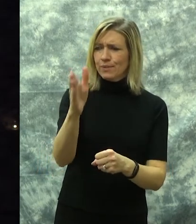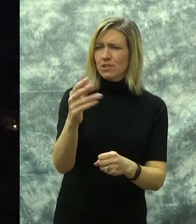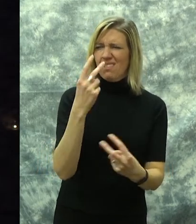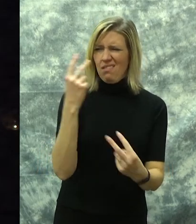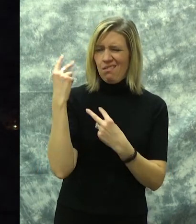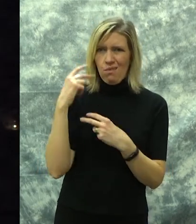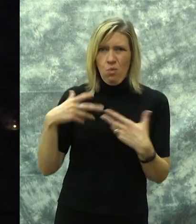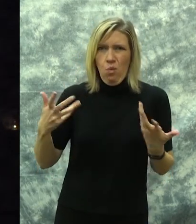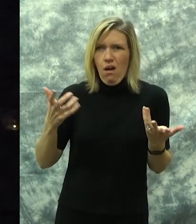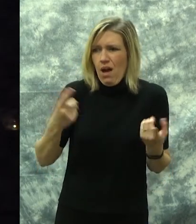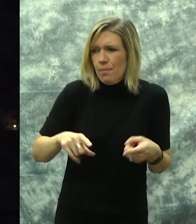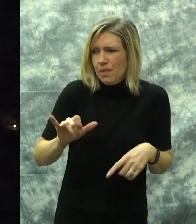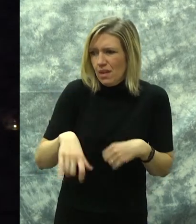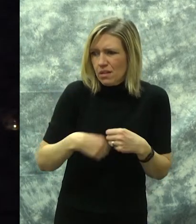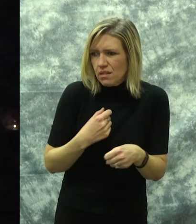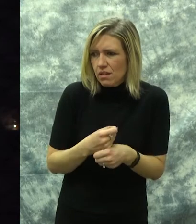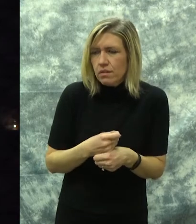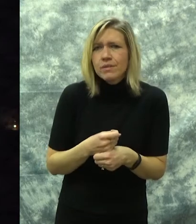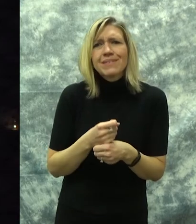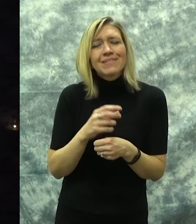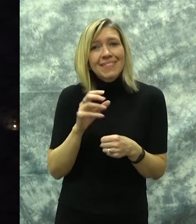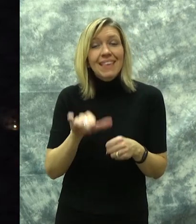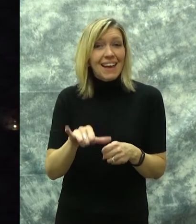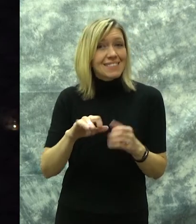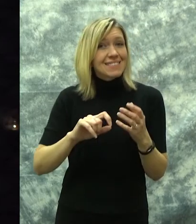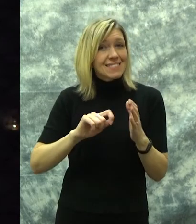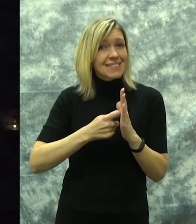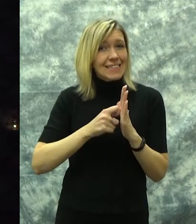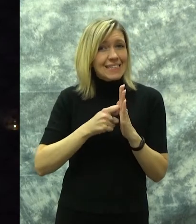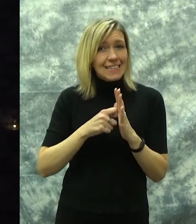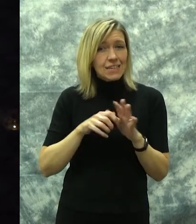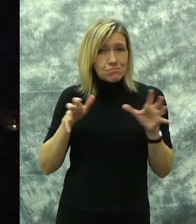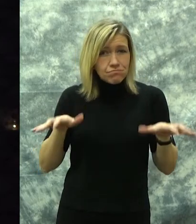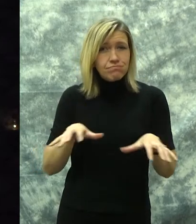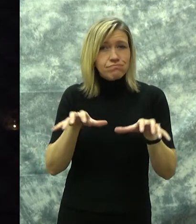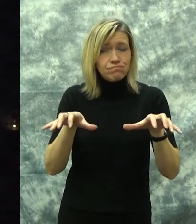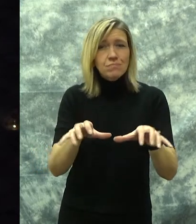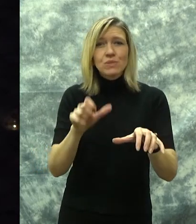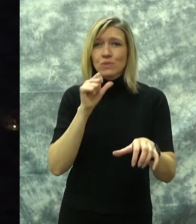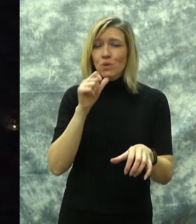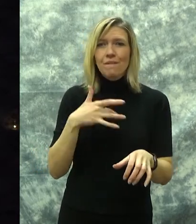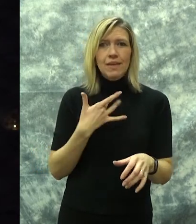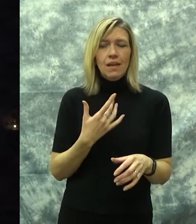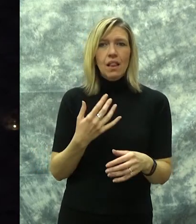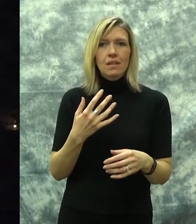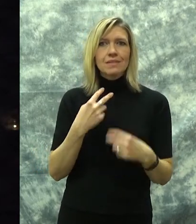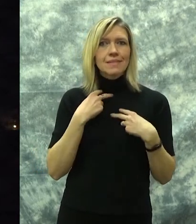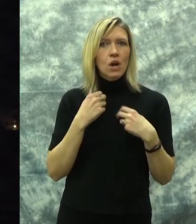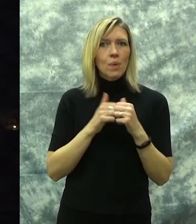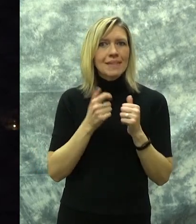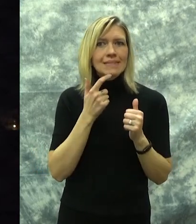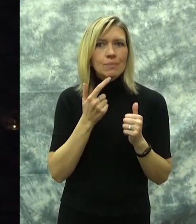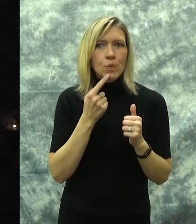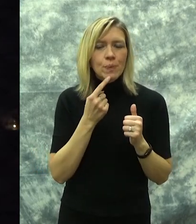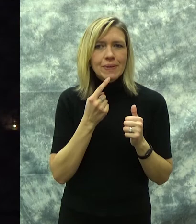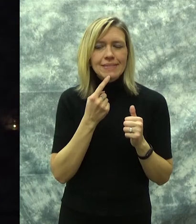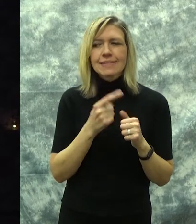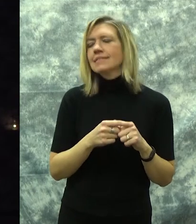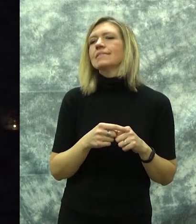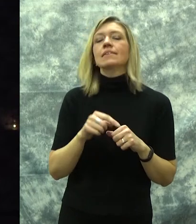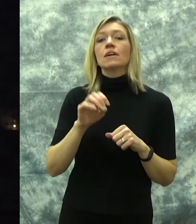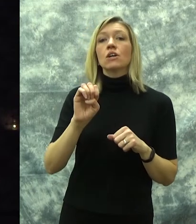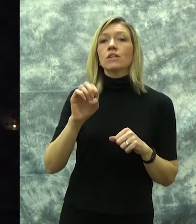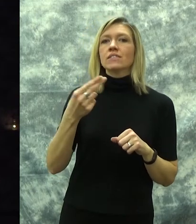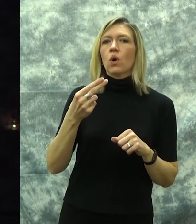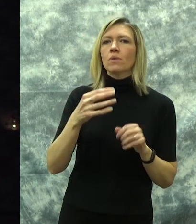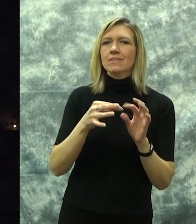that momentum as well, and not getting caught up in those disappointments. Holmes also says that in order to step into the greater, you have to let go